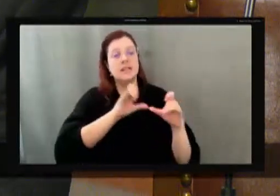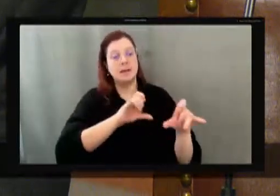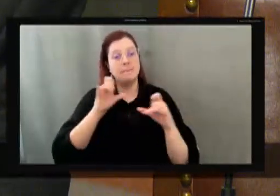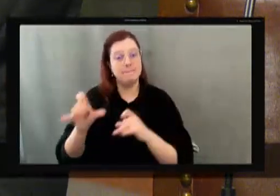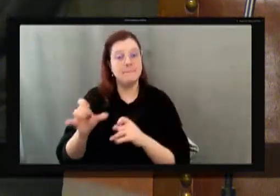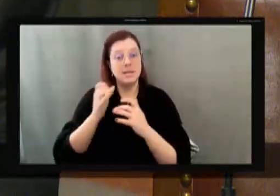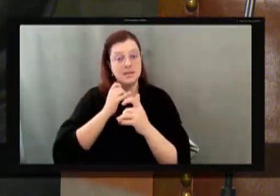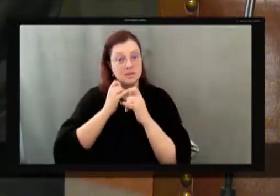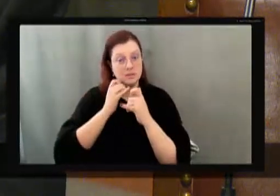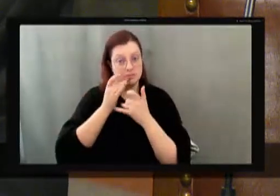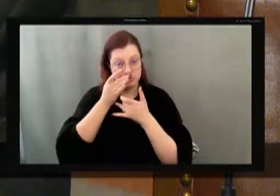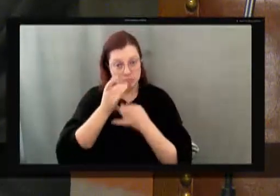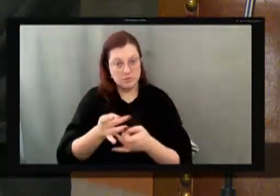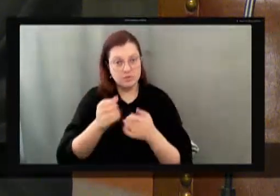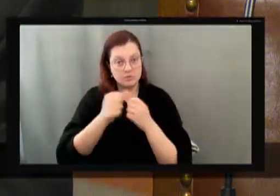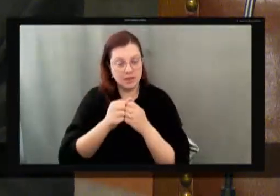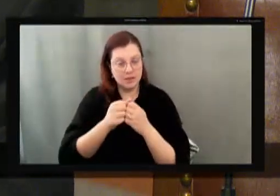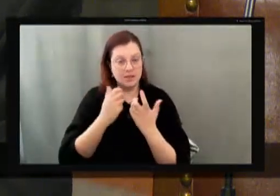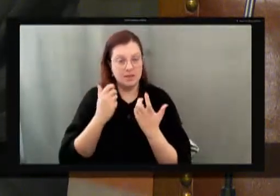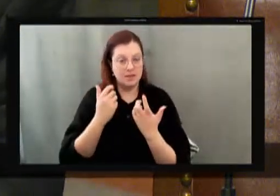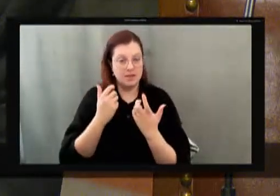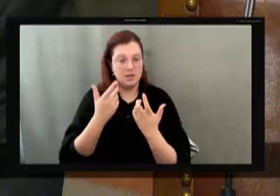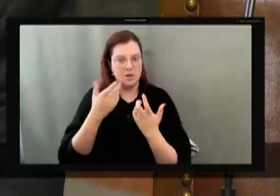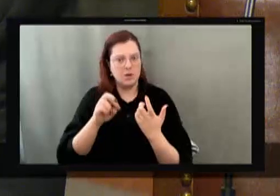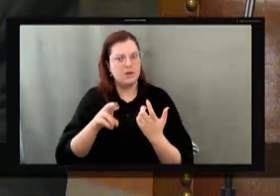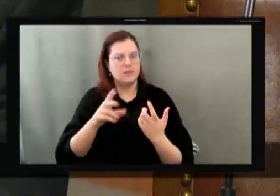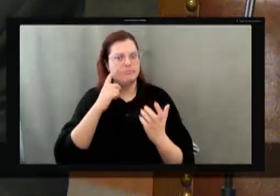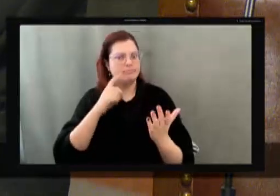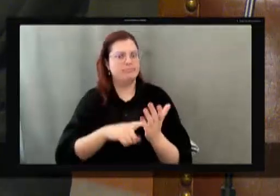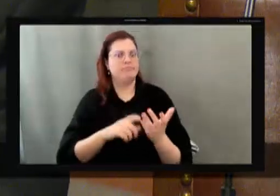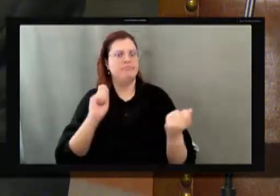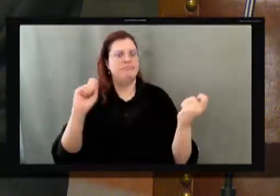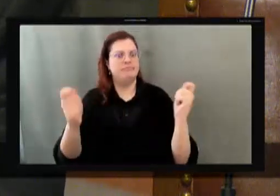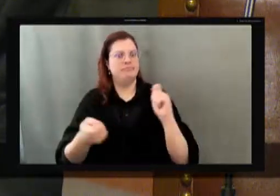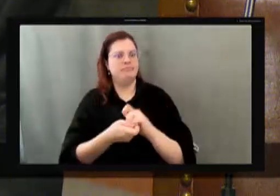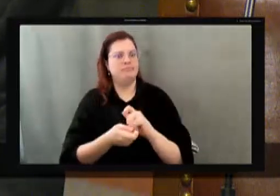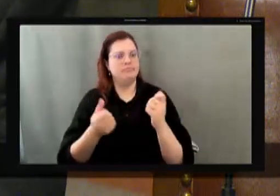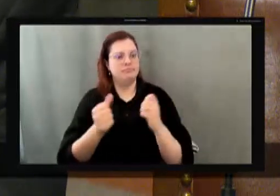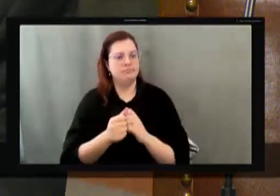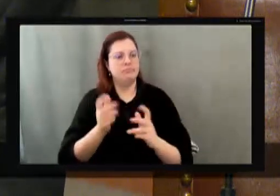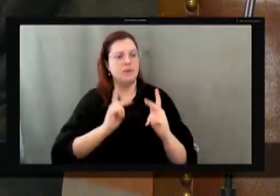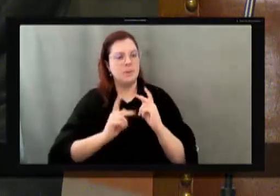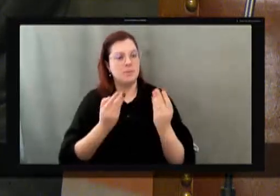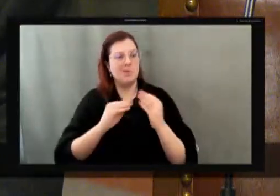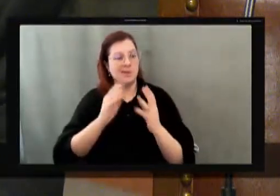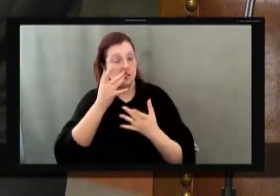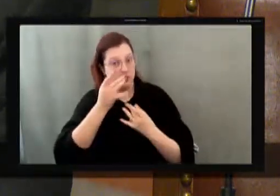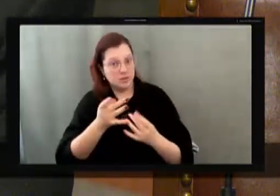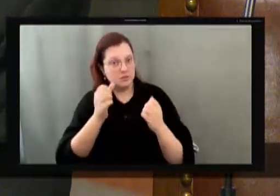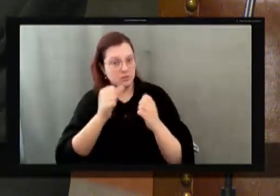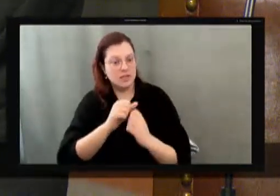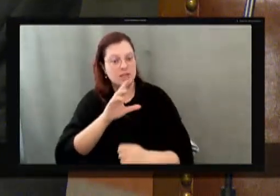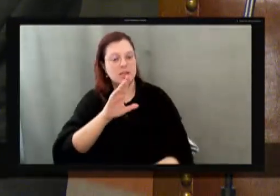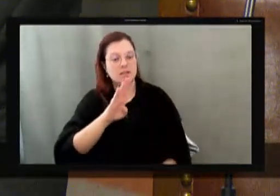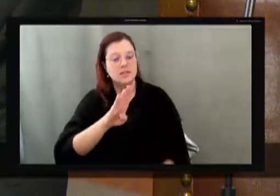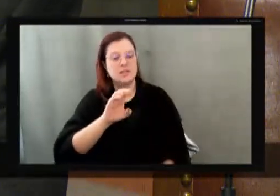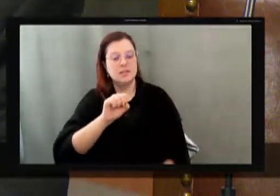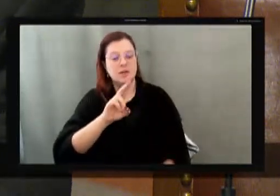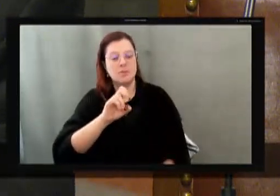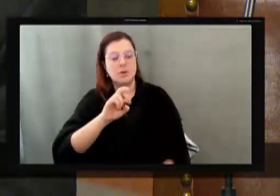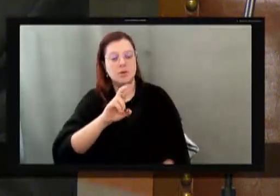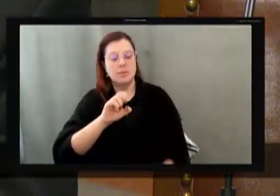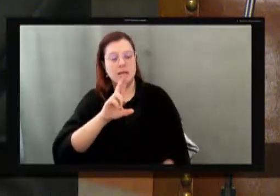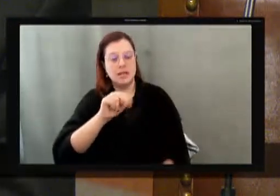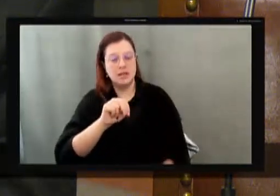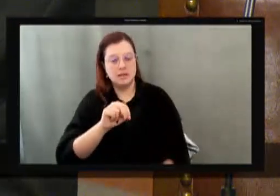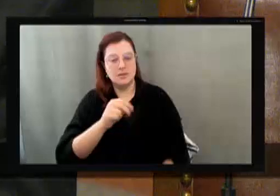the suburban forces, or have you seen a shift in folks becoming more interested in the suburban forces and less interested, you know, in